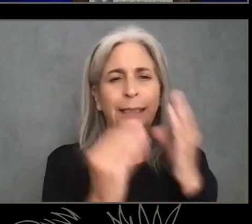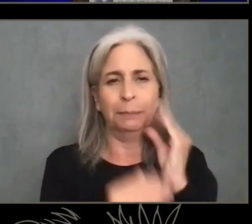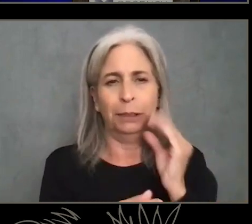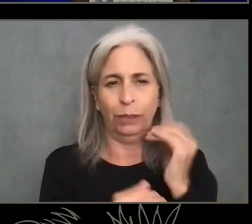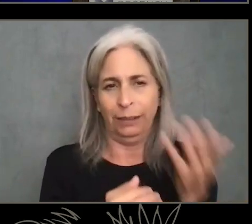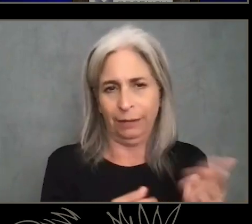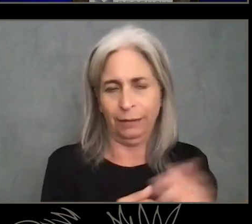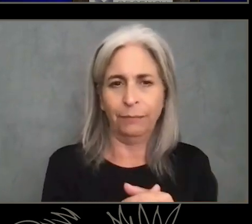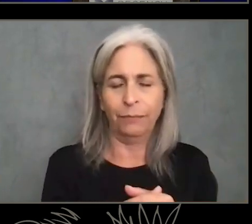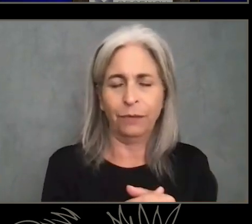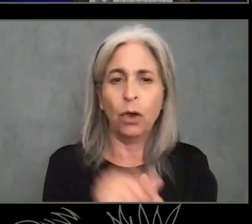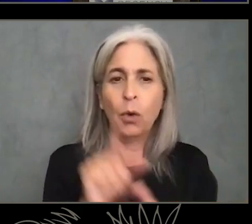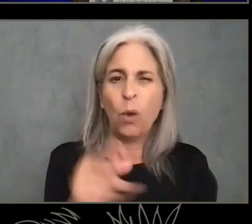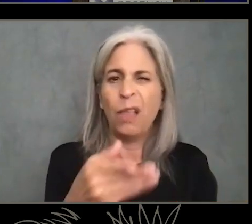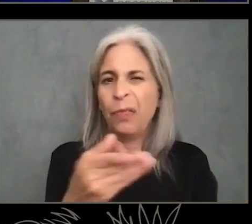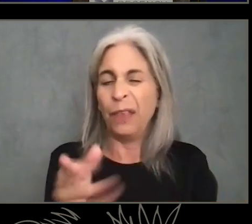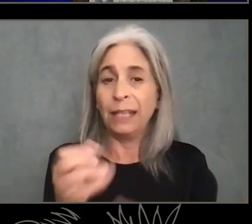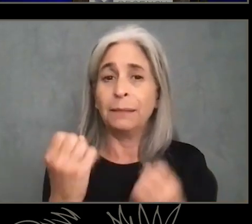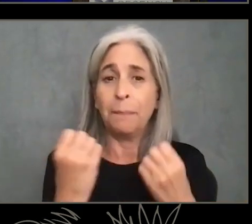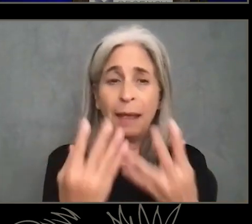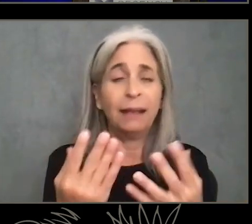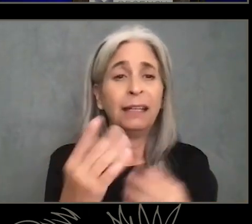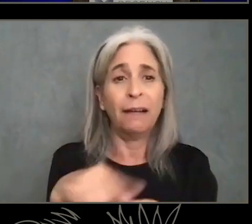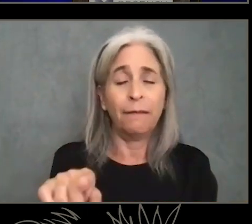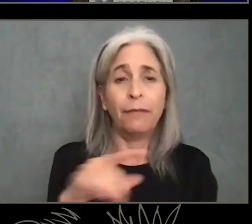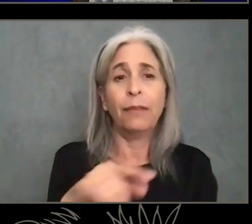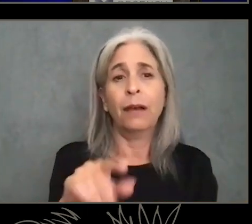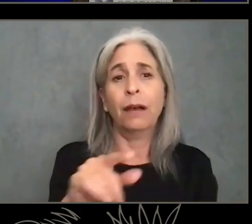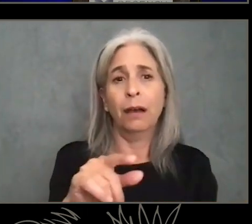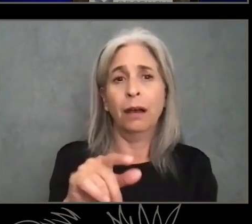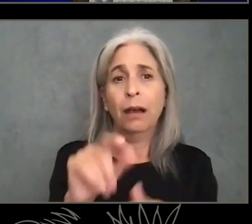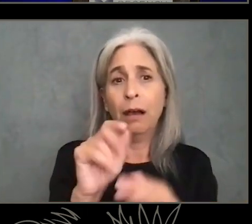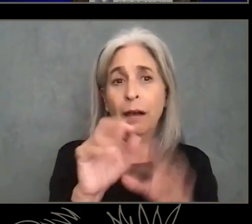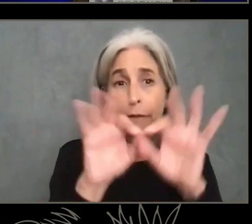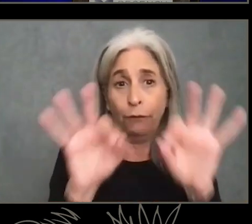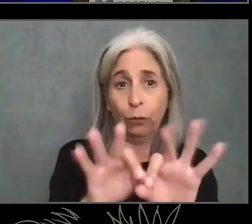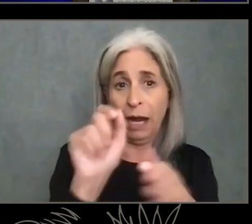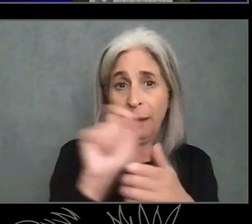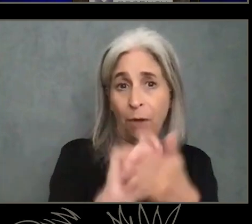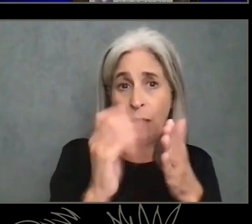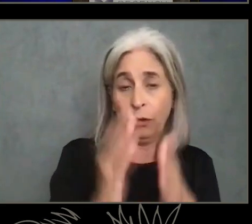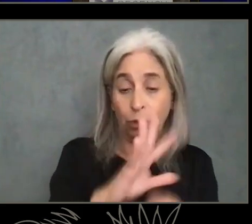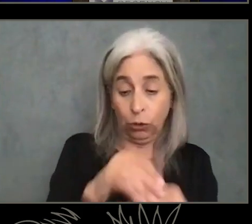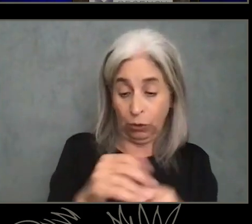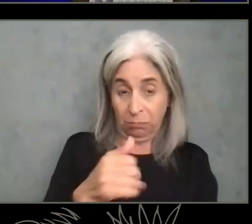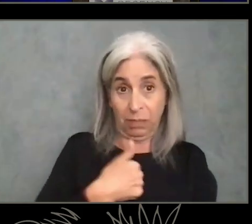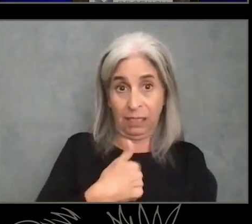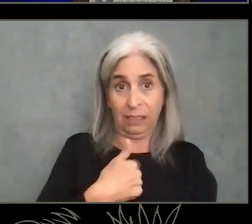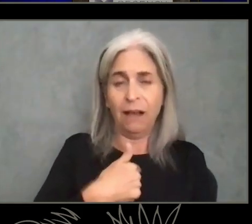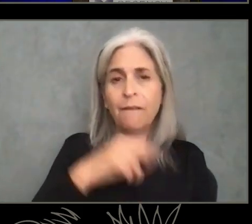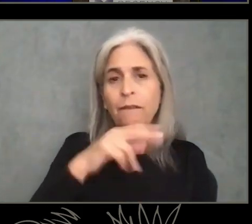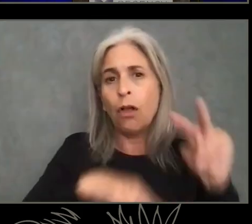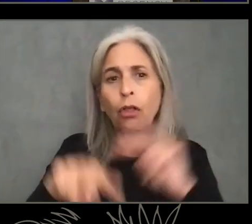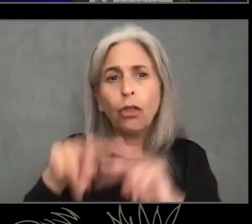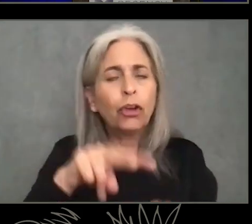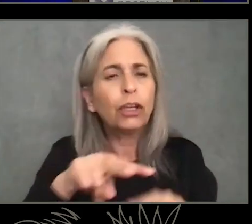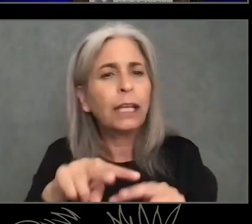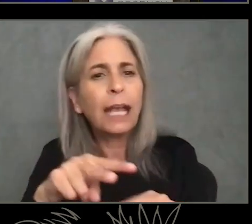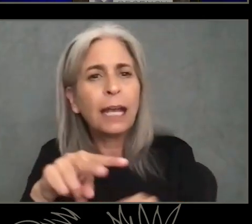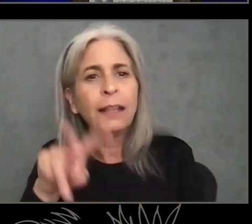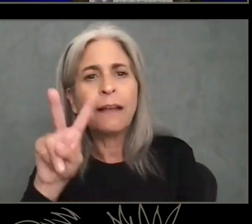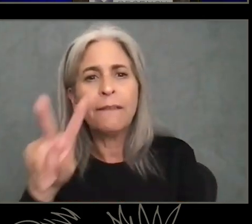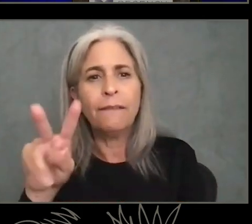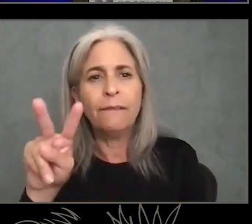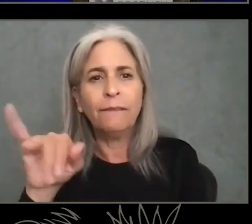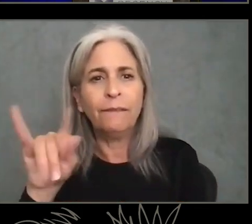So this was one of those things that a lot of the framework authors, including myself, were looking at the